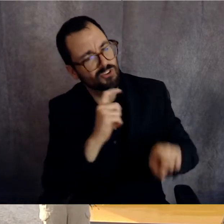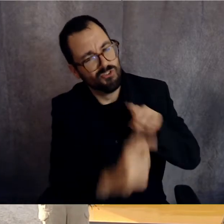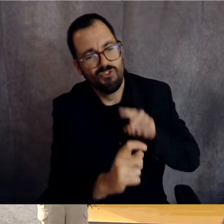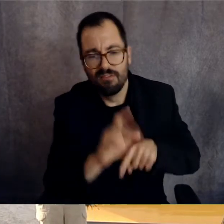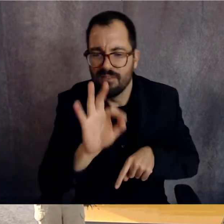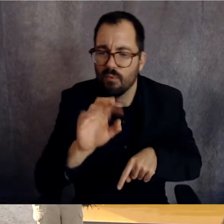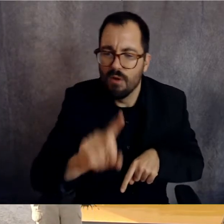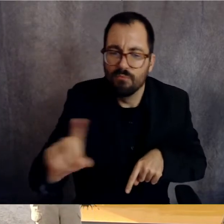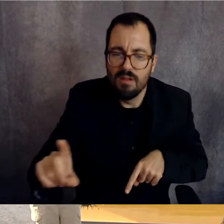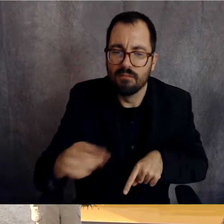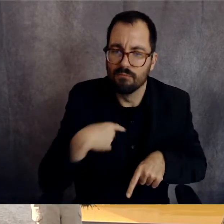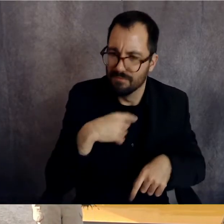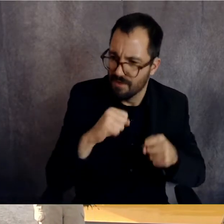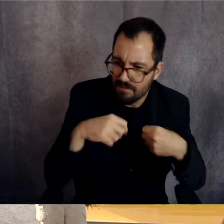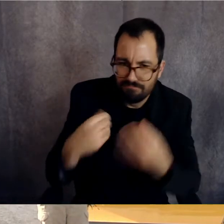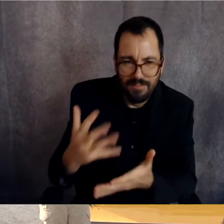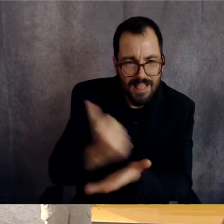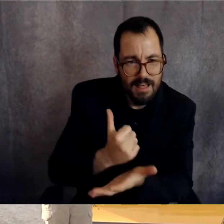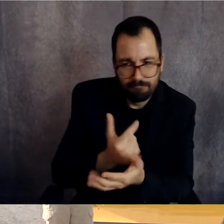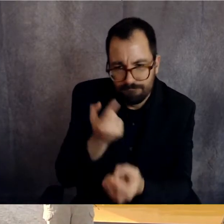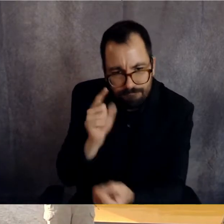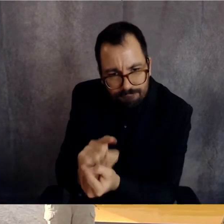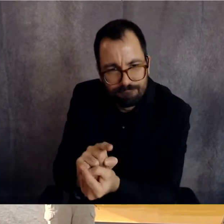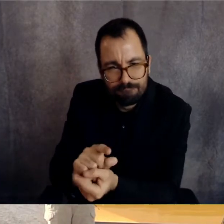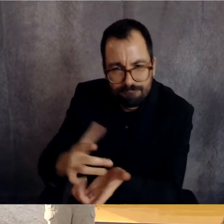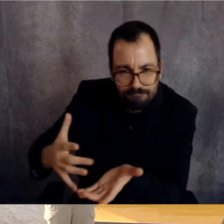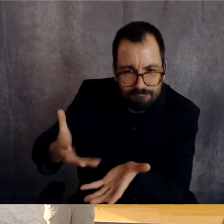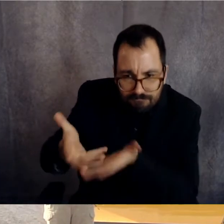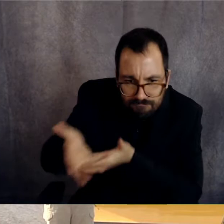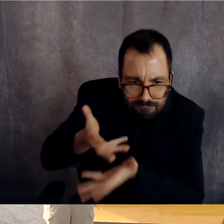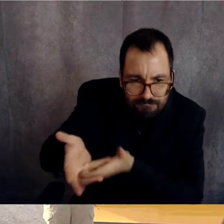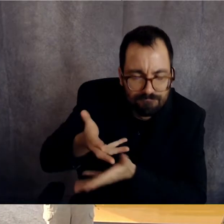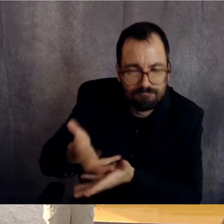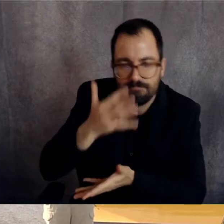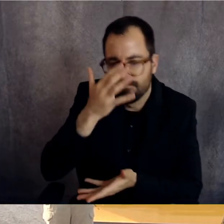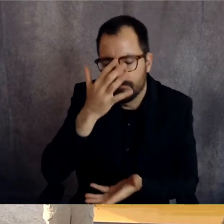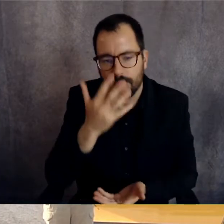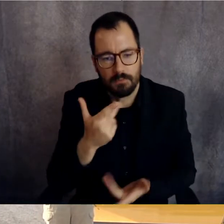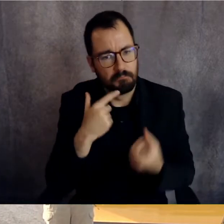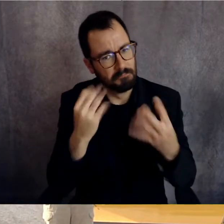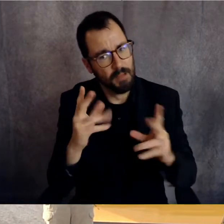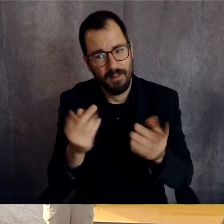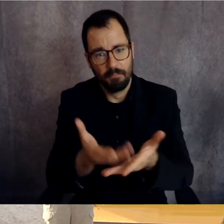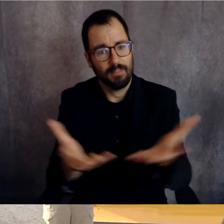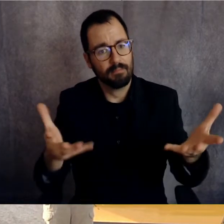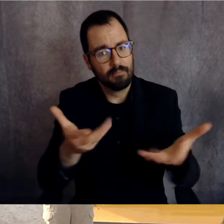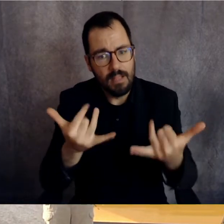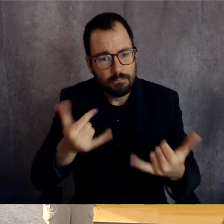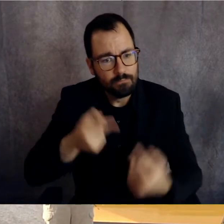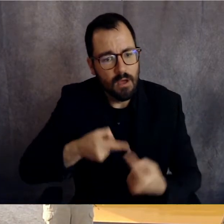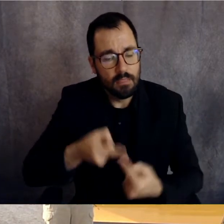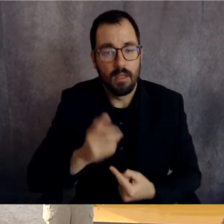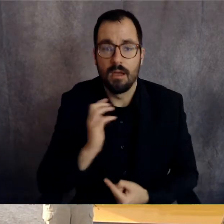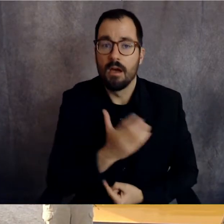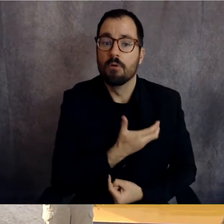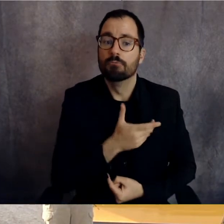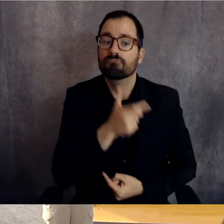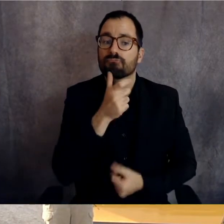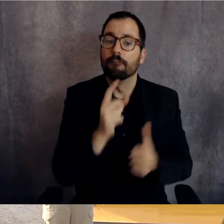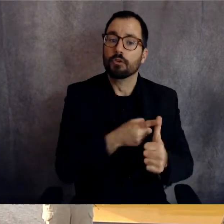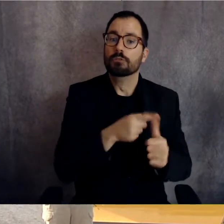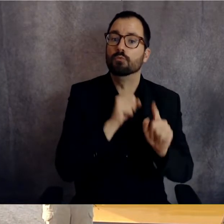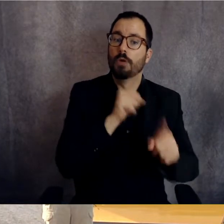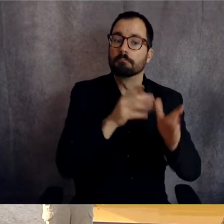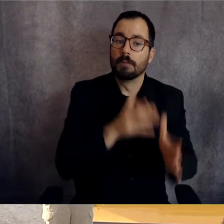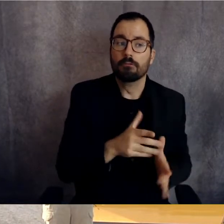911 so we can get immediate help to that person or persons that are out there that are struggling. Our first responders are trained and equipped